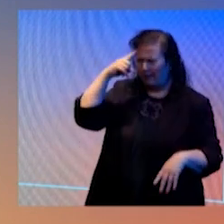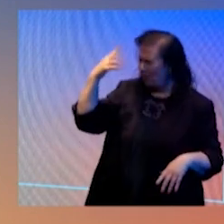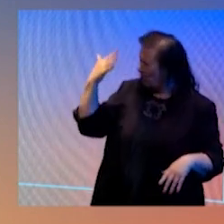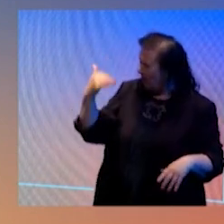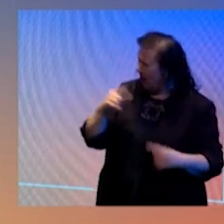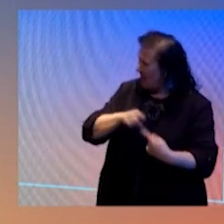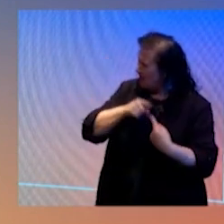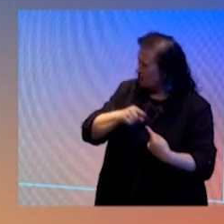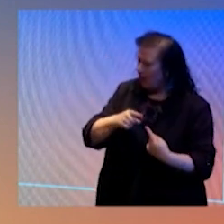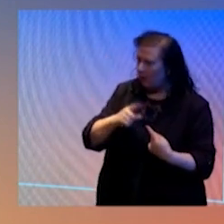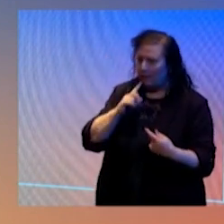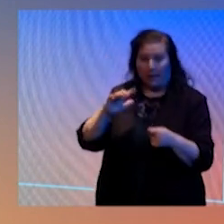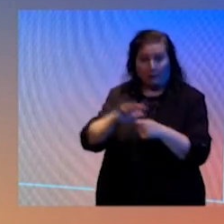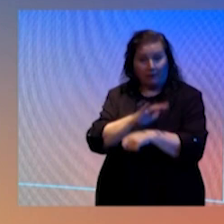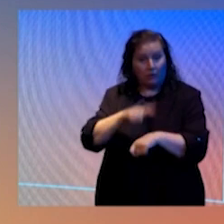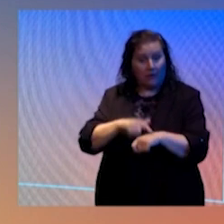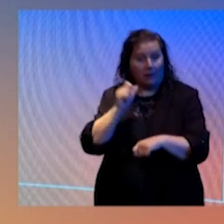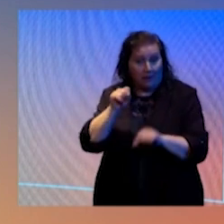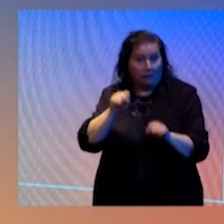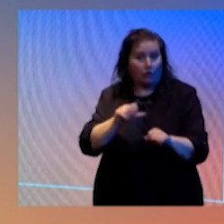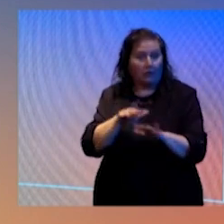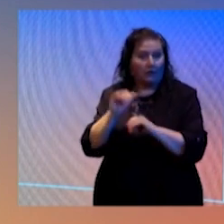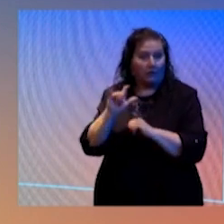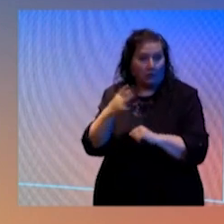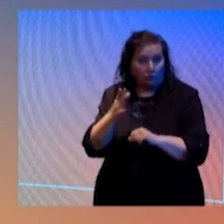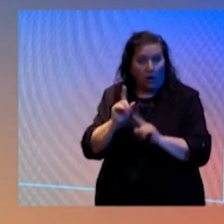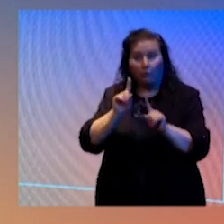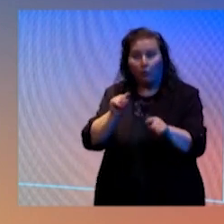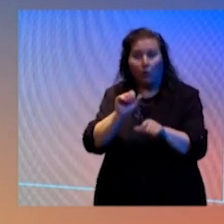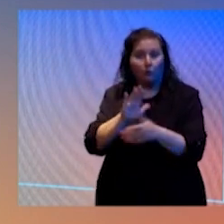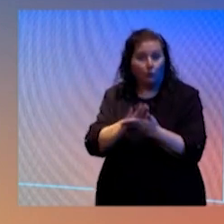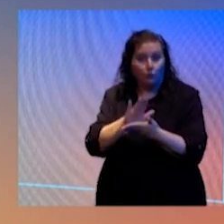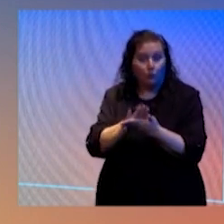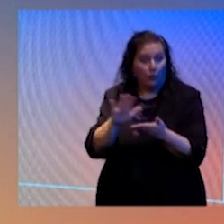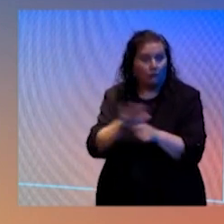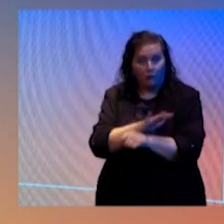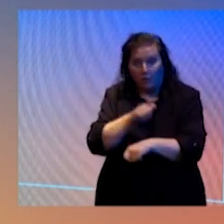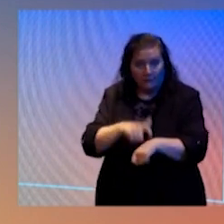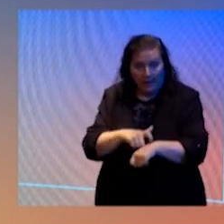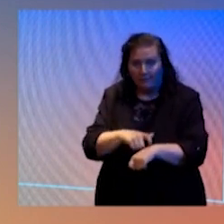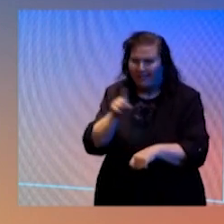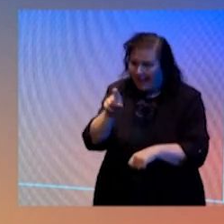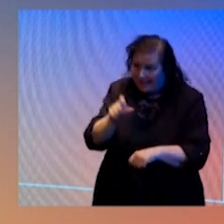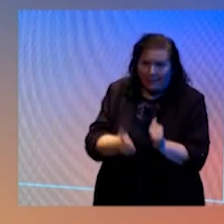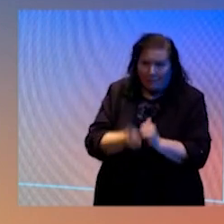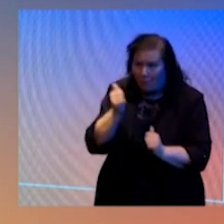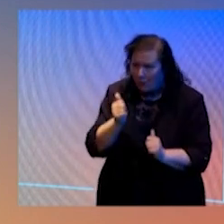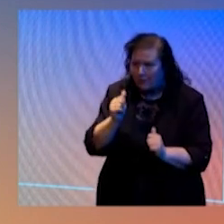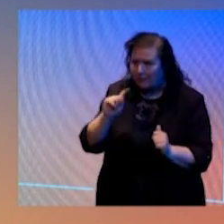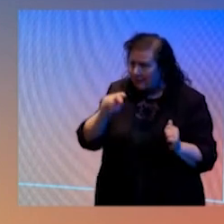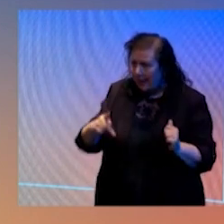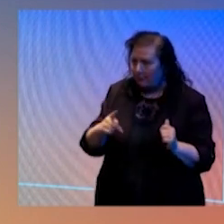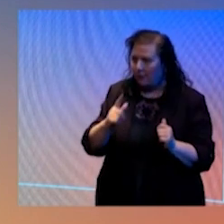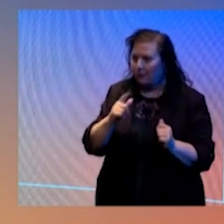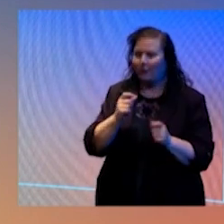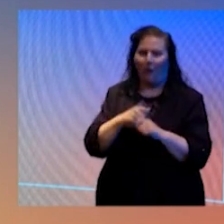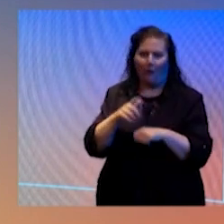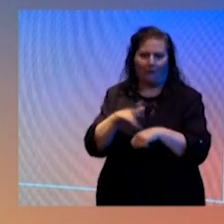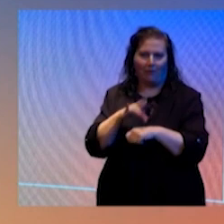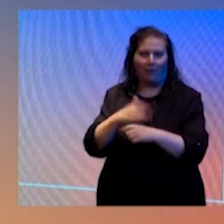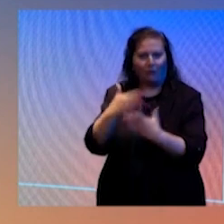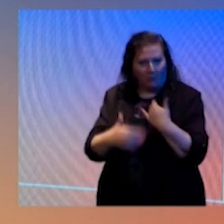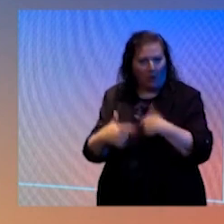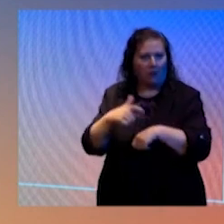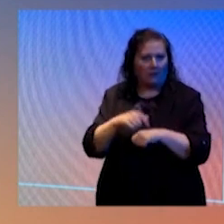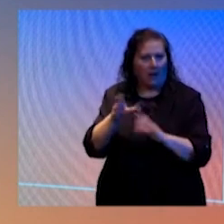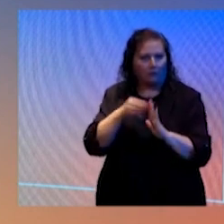probably be full-time if they had the money to leave a job and go to school full-time. These are the ones who need it the most. So we made it available for part-time